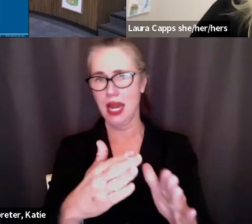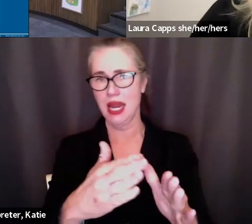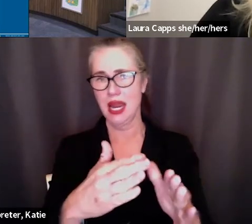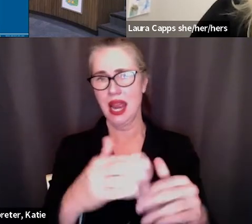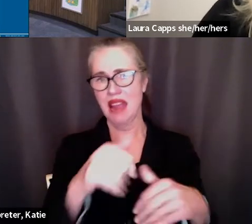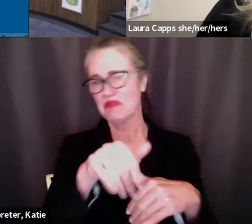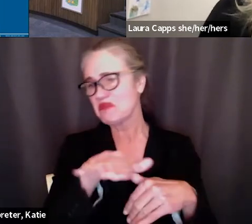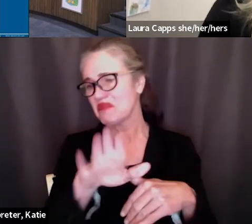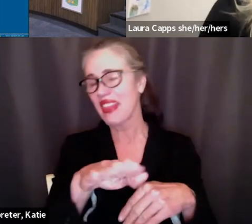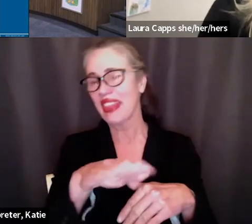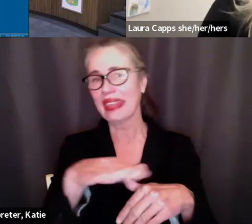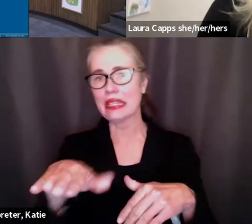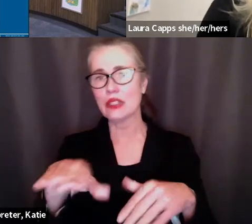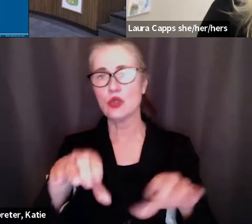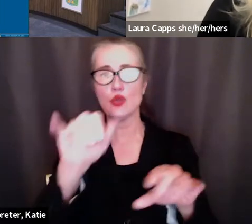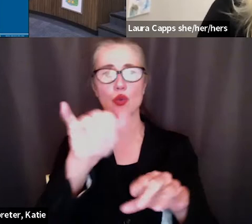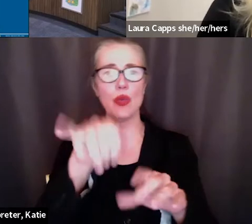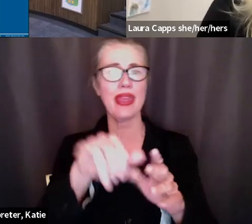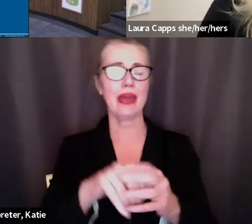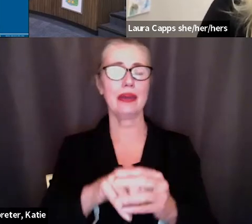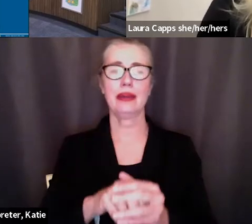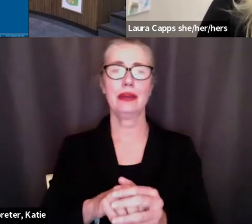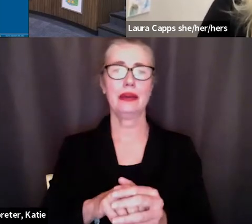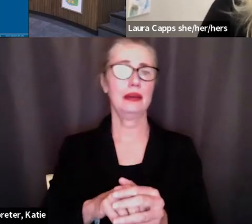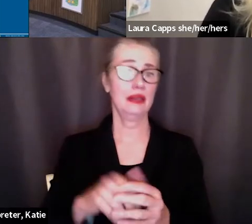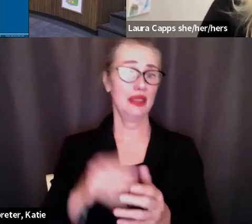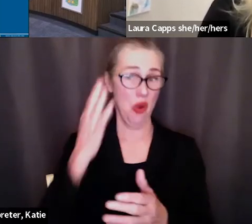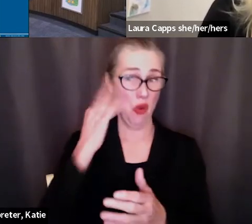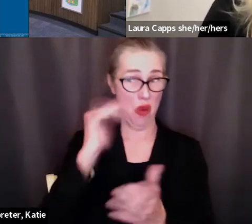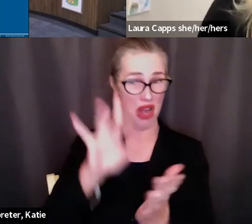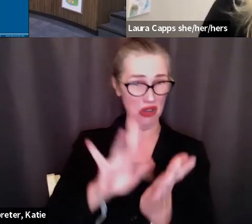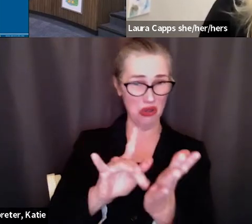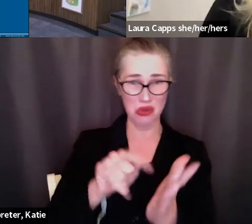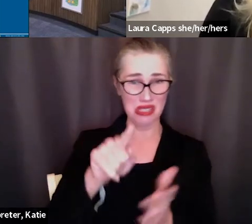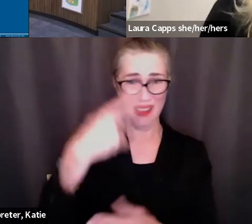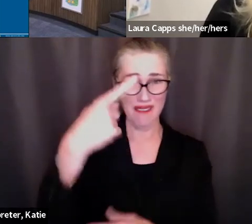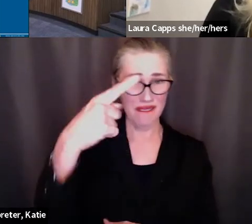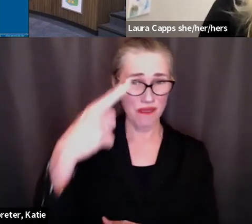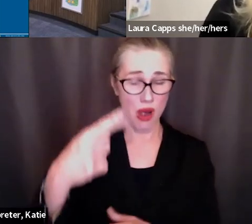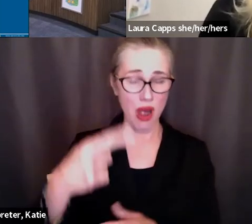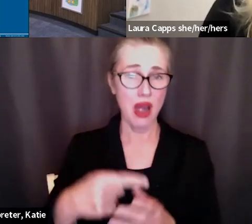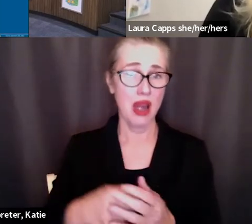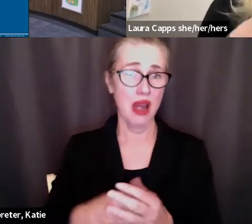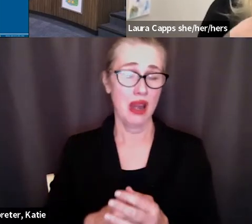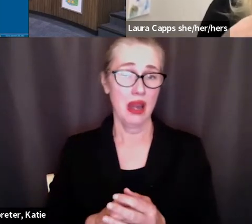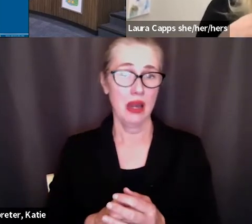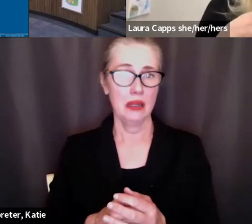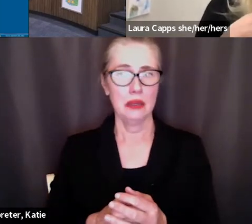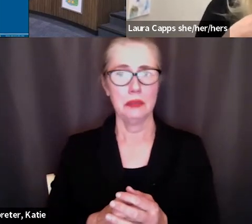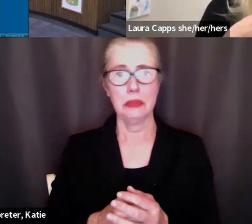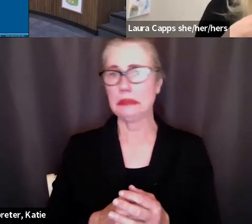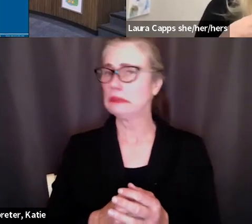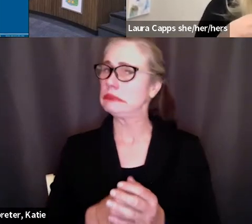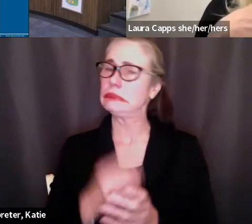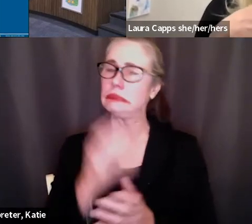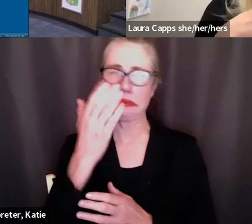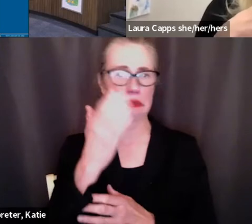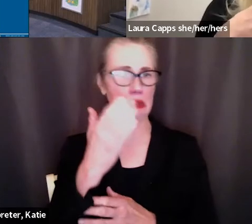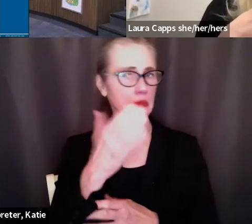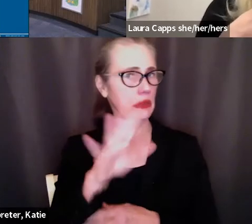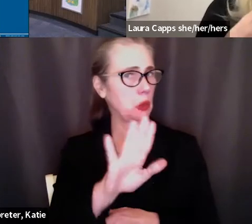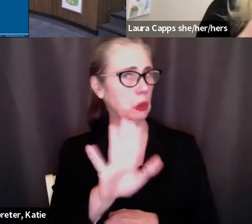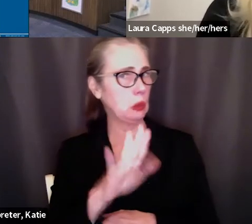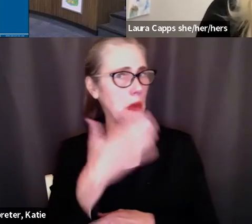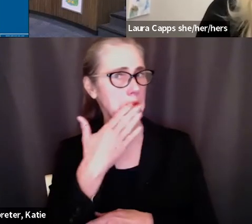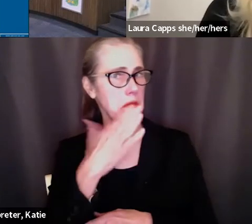you know maybe you know i don't know why why you're using them but the bottom line is um it looks really bad um i just